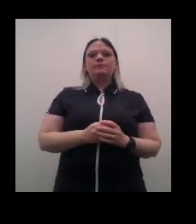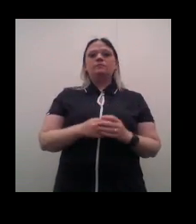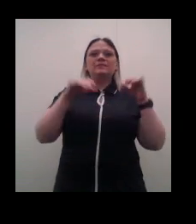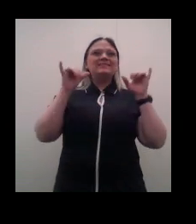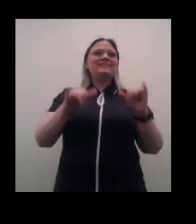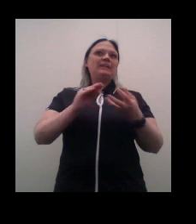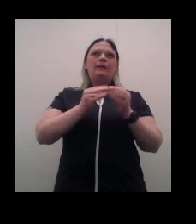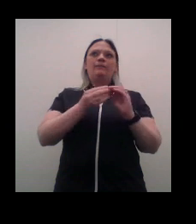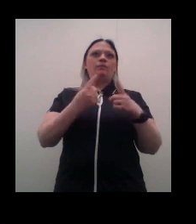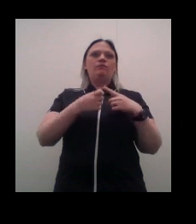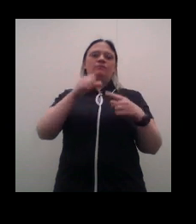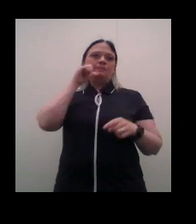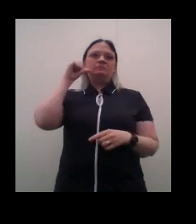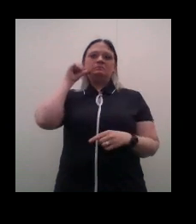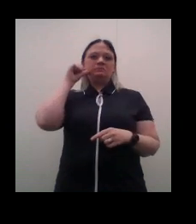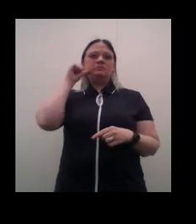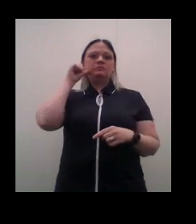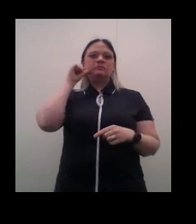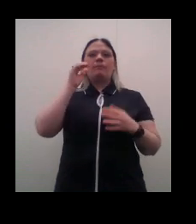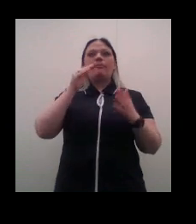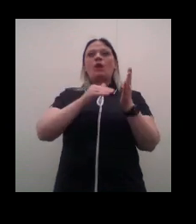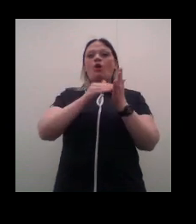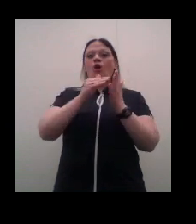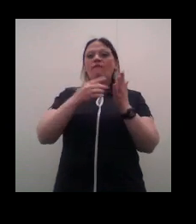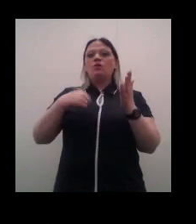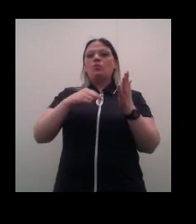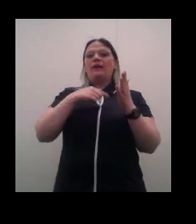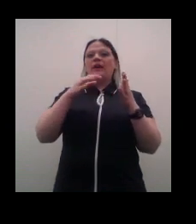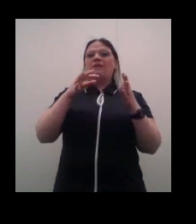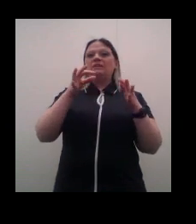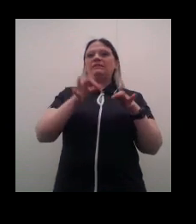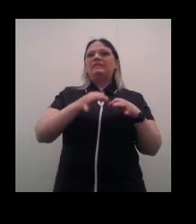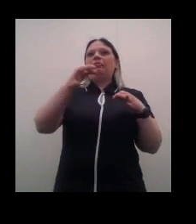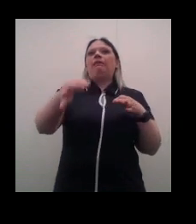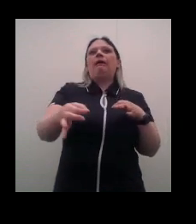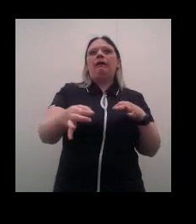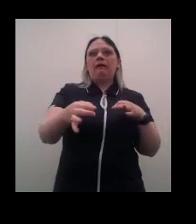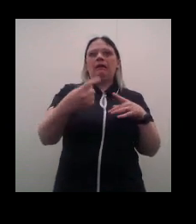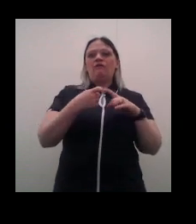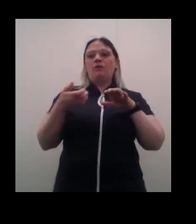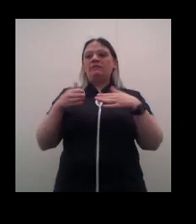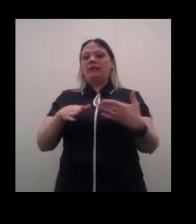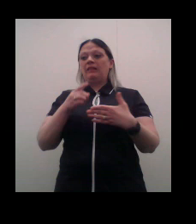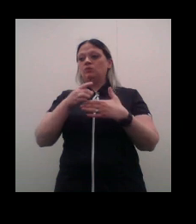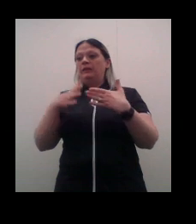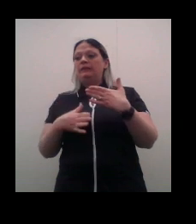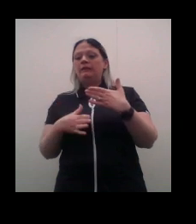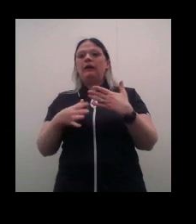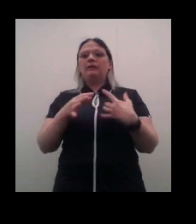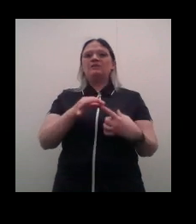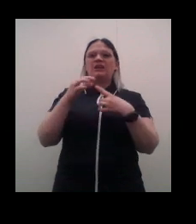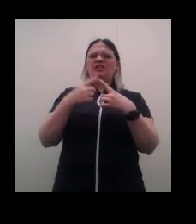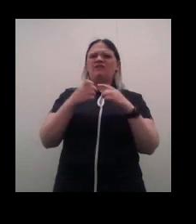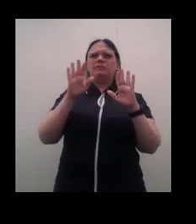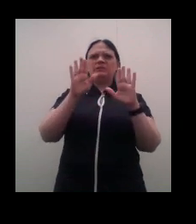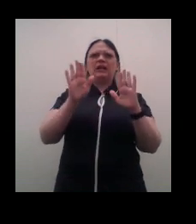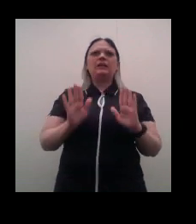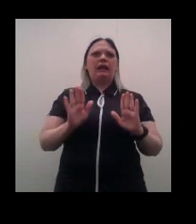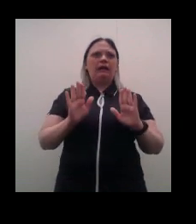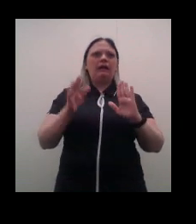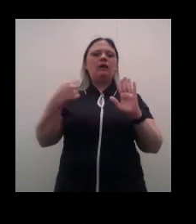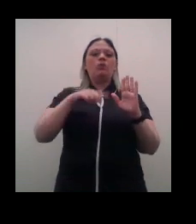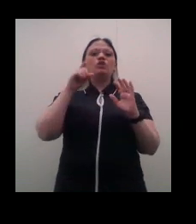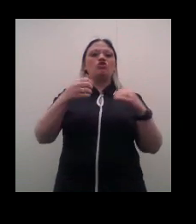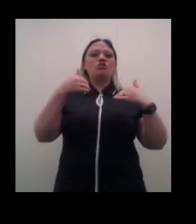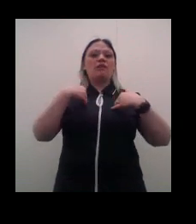as we had yesterday. We often get a delay from the deaths that occur on the weekend, especially from the Sundays, and we should